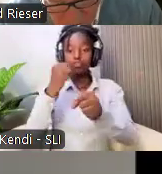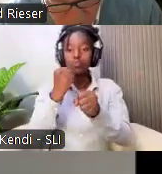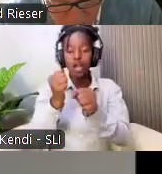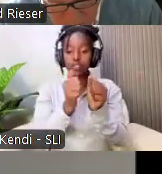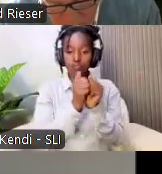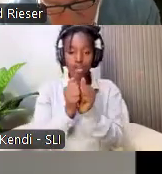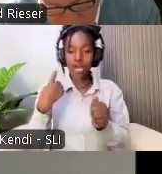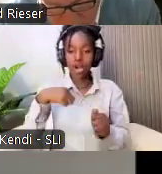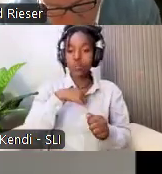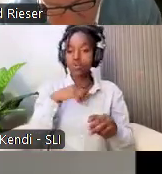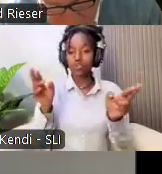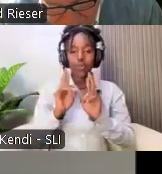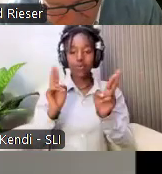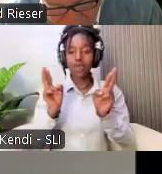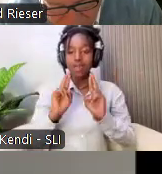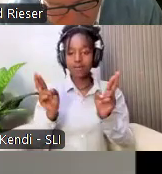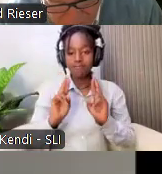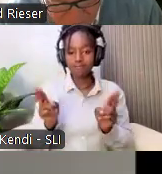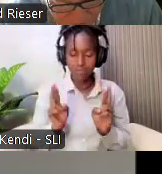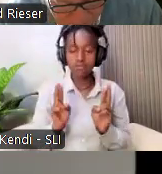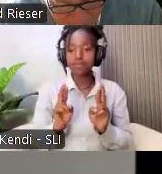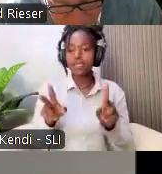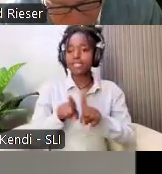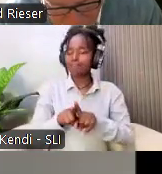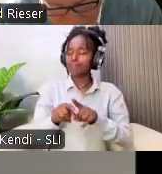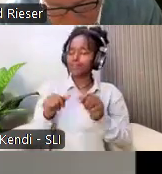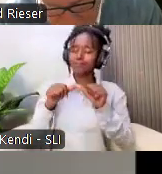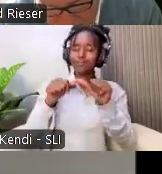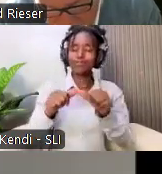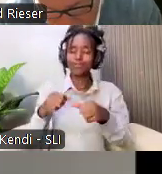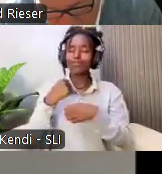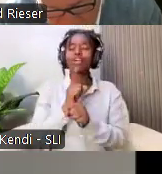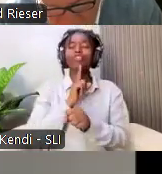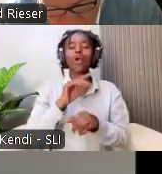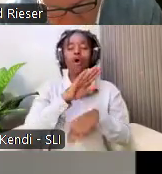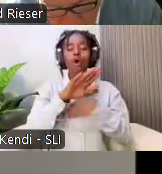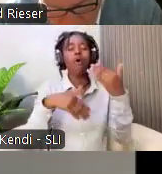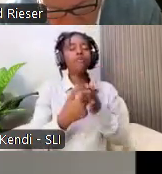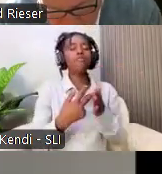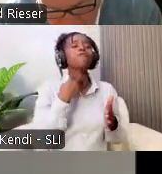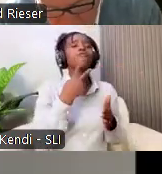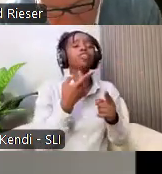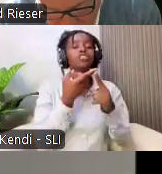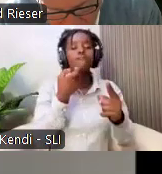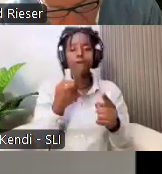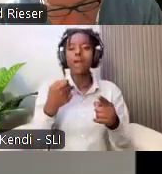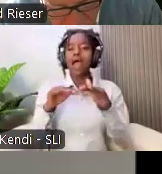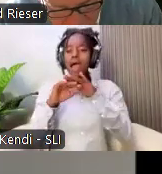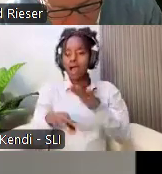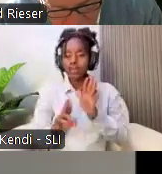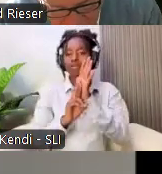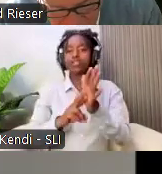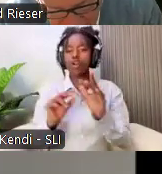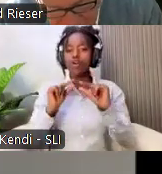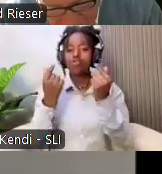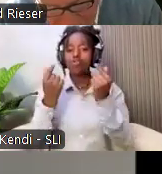committed. We are committed to ensuring that the voices of underrepresented groups remain at the forefront and that